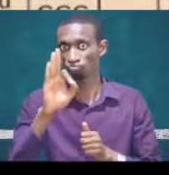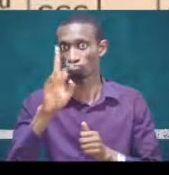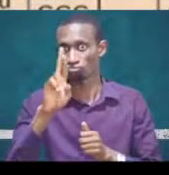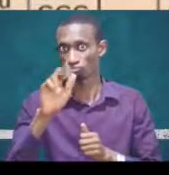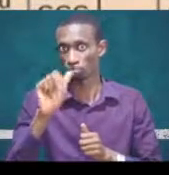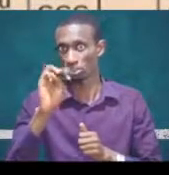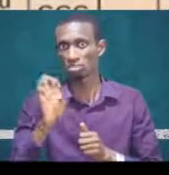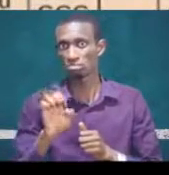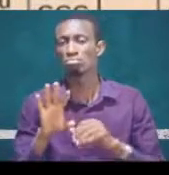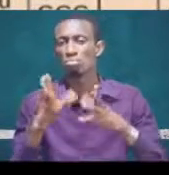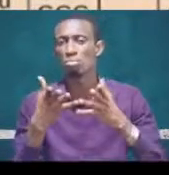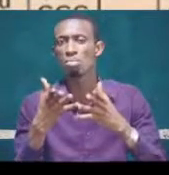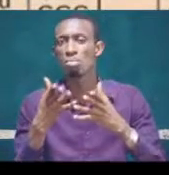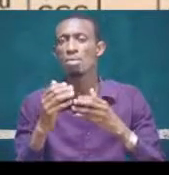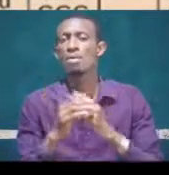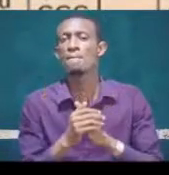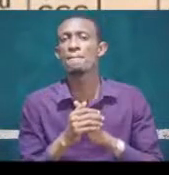code, can shift.